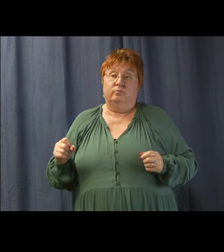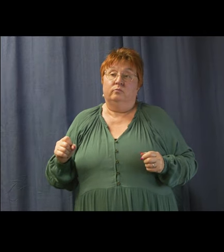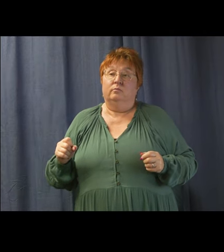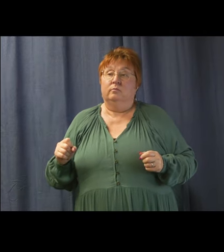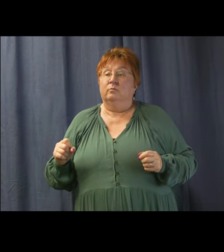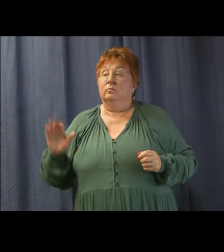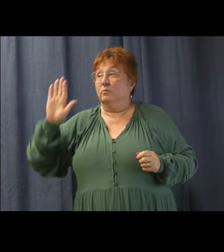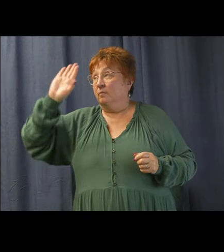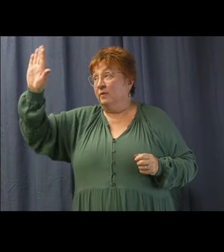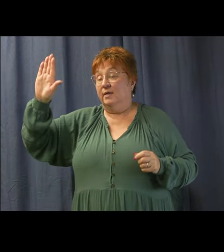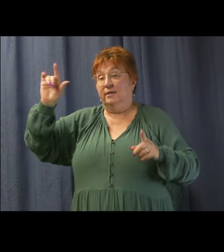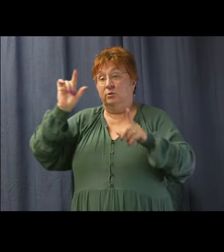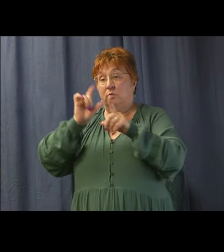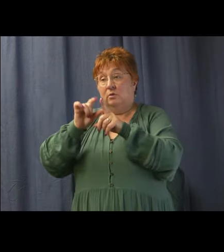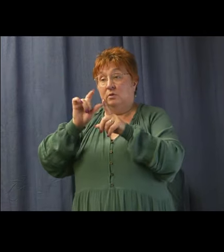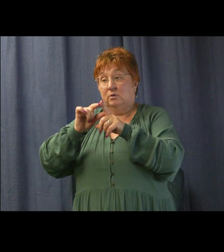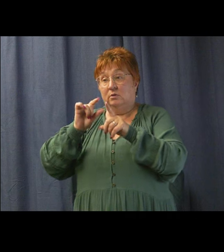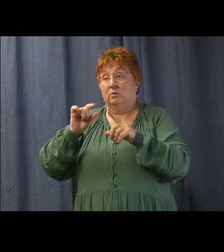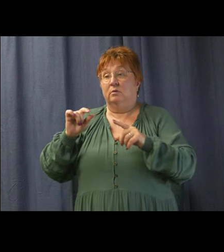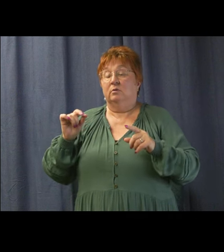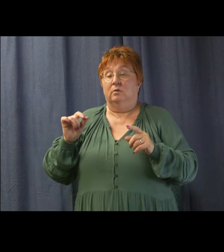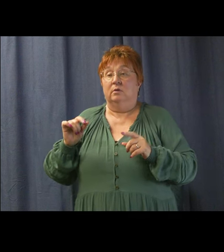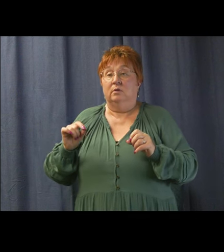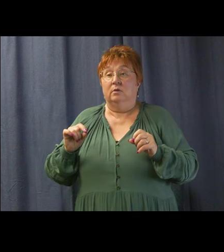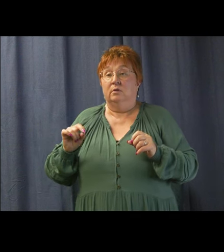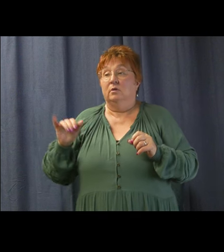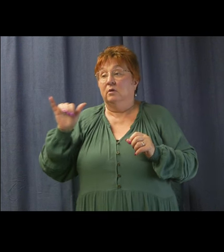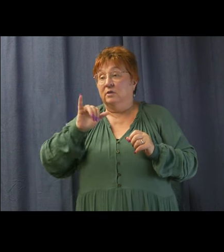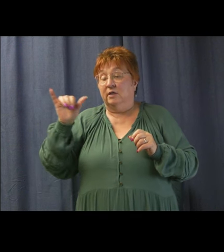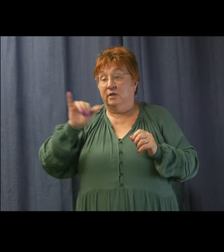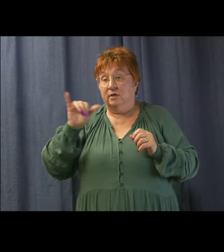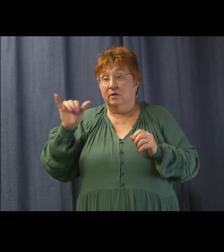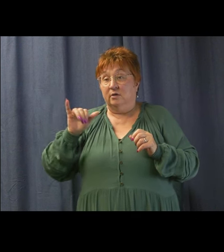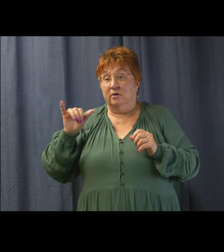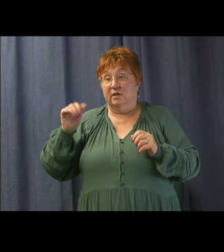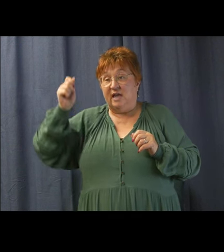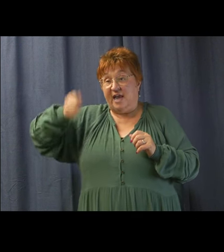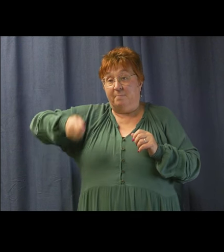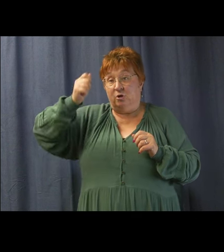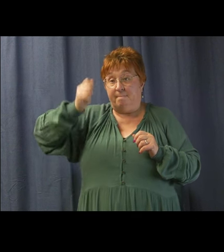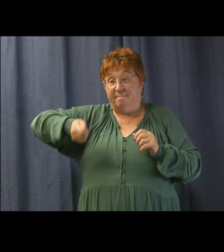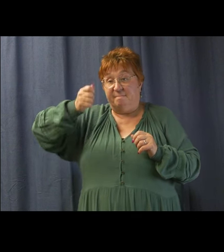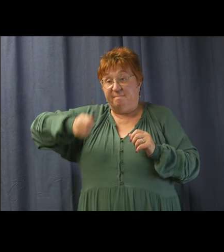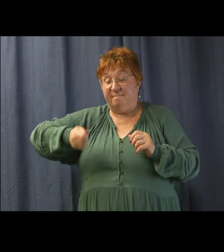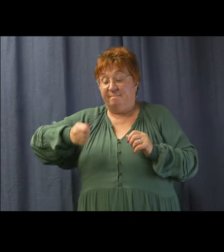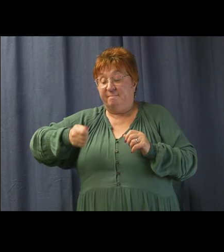fascinating. His word is like a hammer.